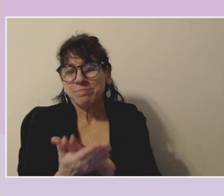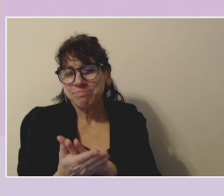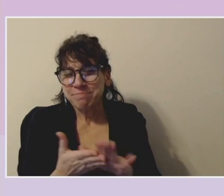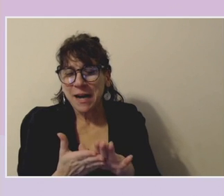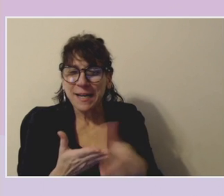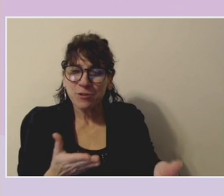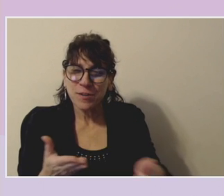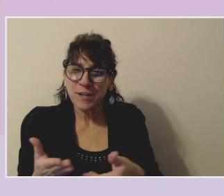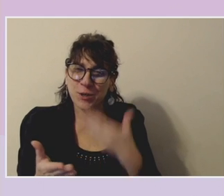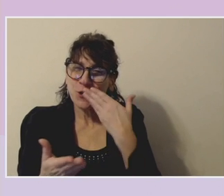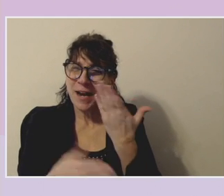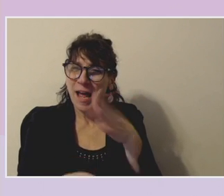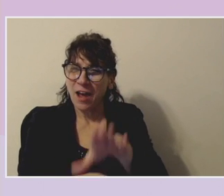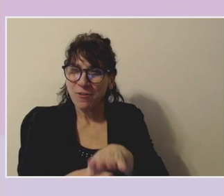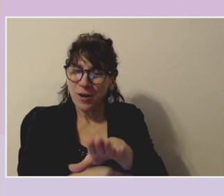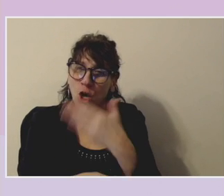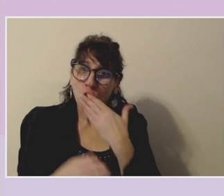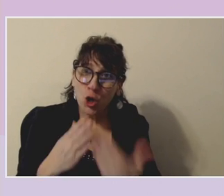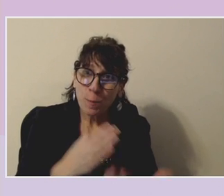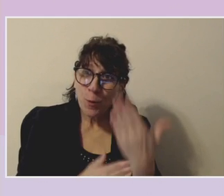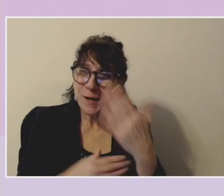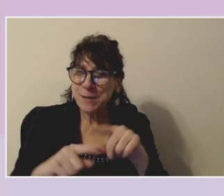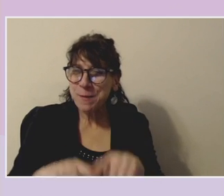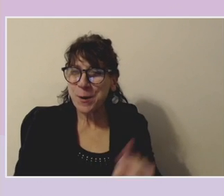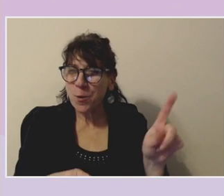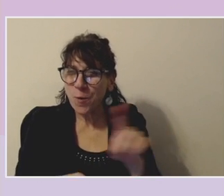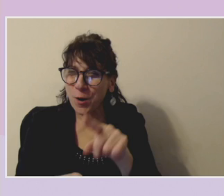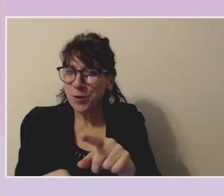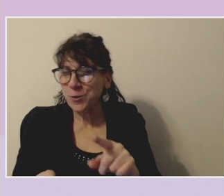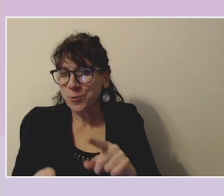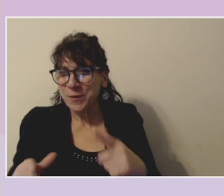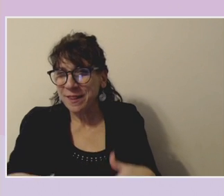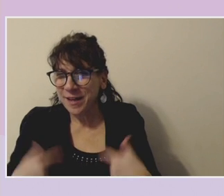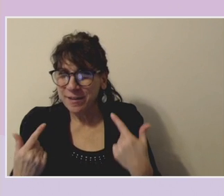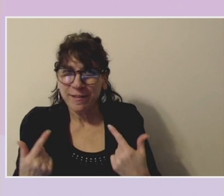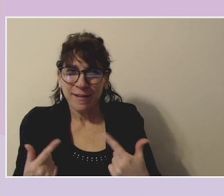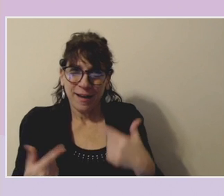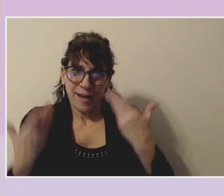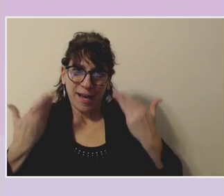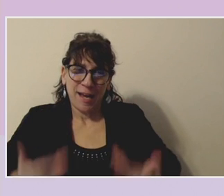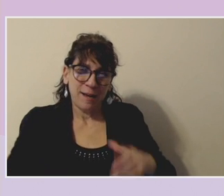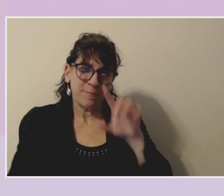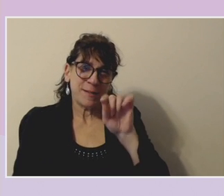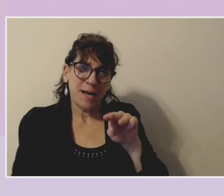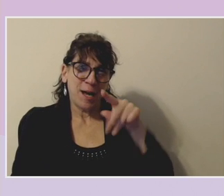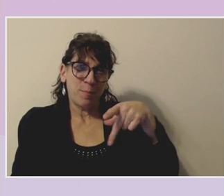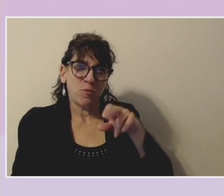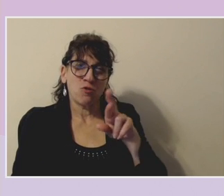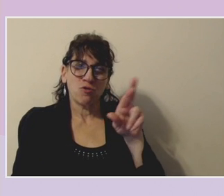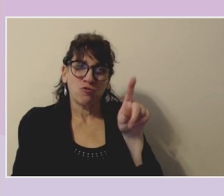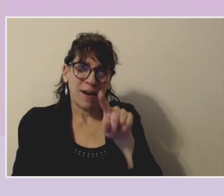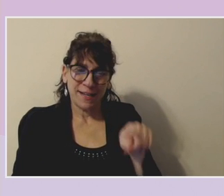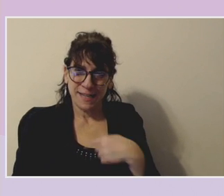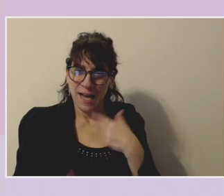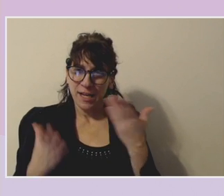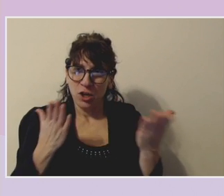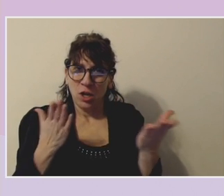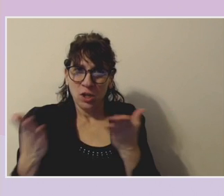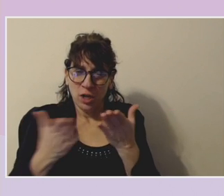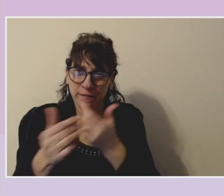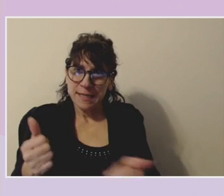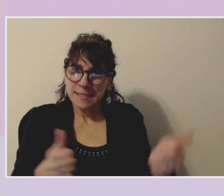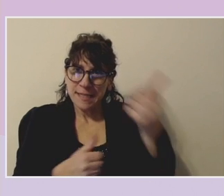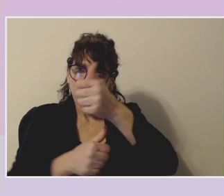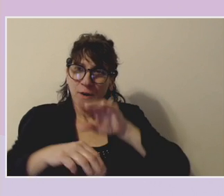afternoon, good morning, depending on where you are. I'm Tom Perez, and I have the privilege of serving as a senior advisor